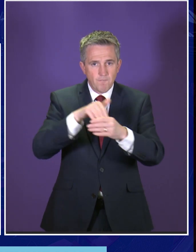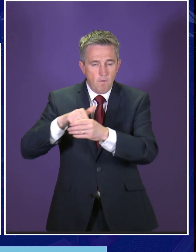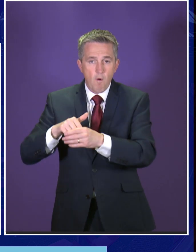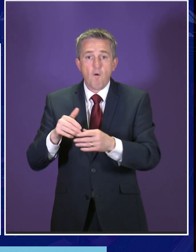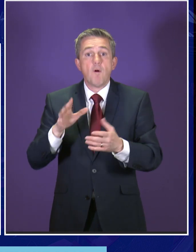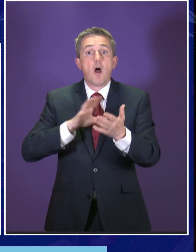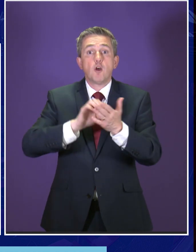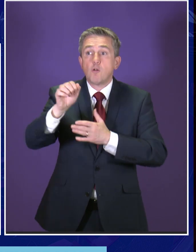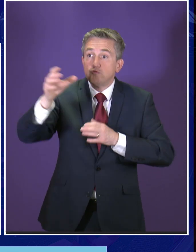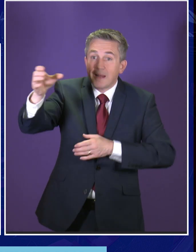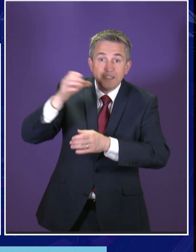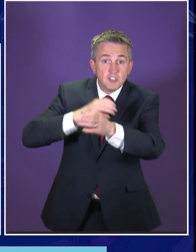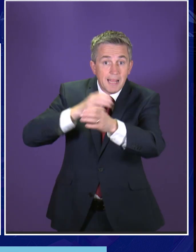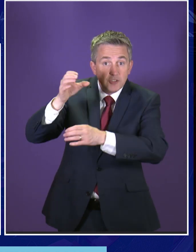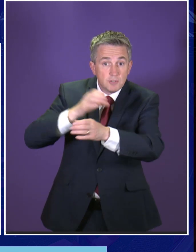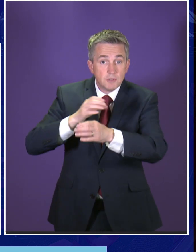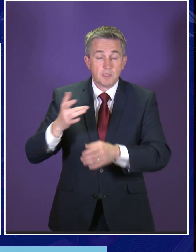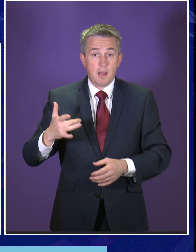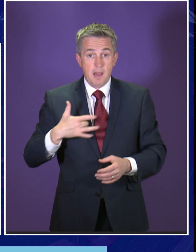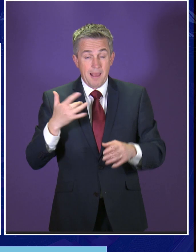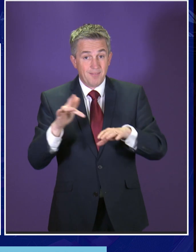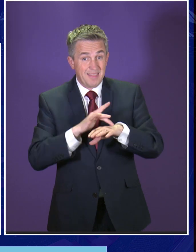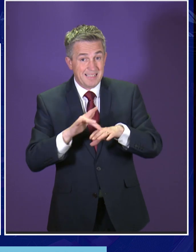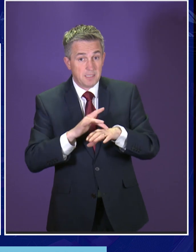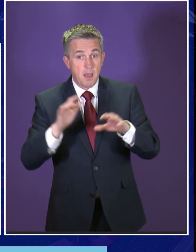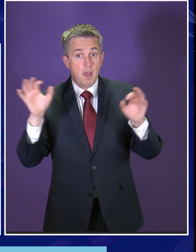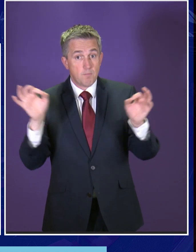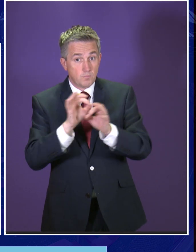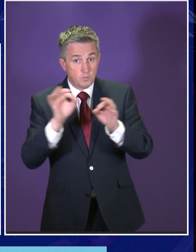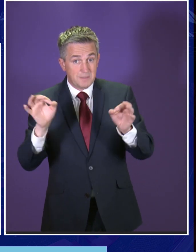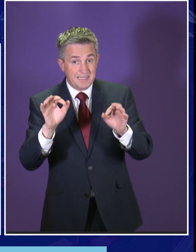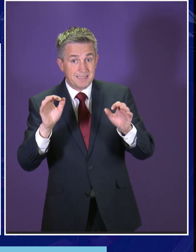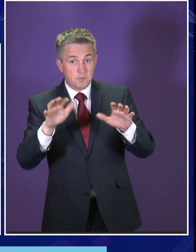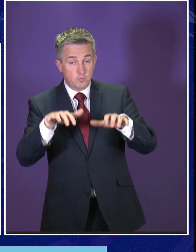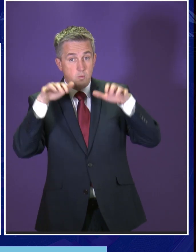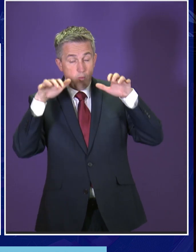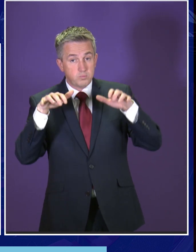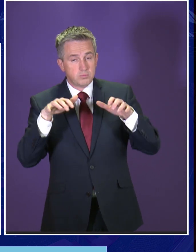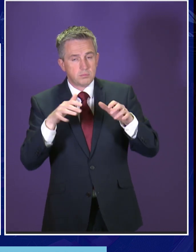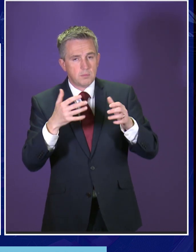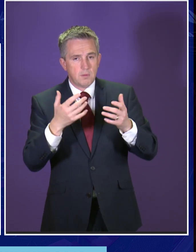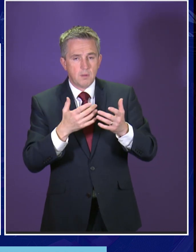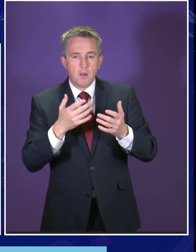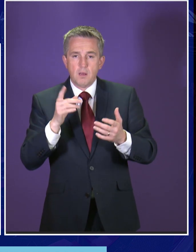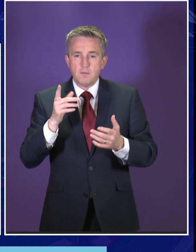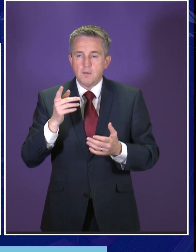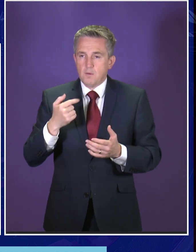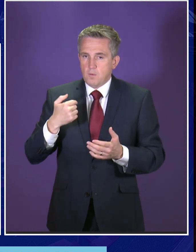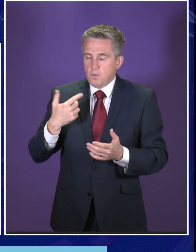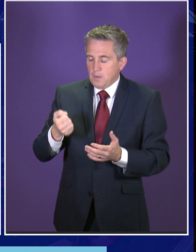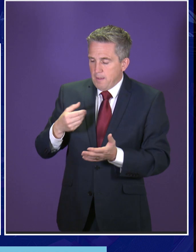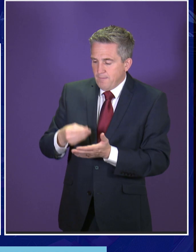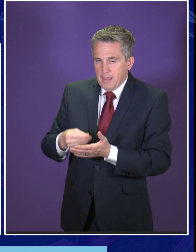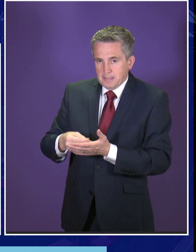exchanges, live theater, music shows, cultural NGOs and guilds, financial intervention